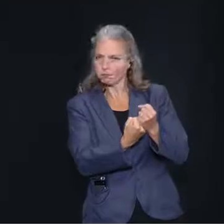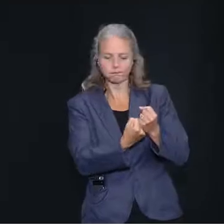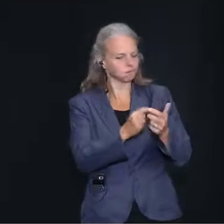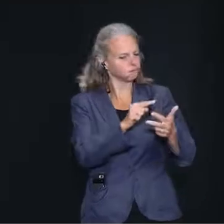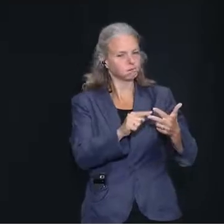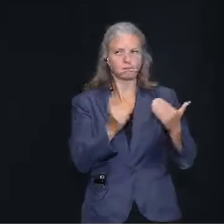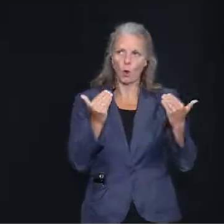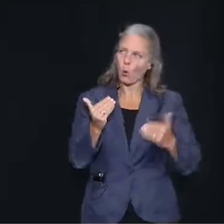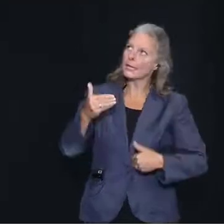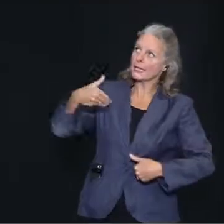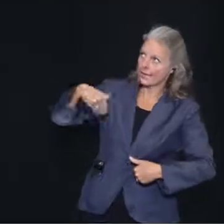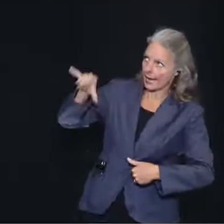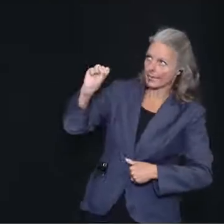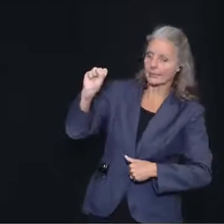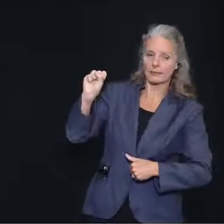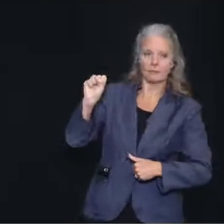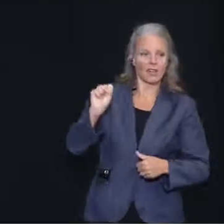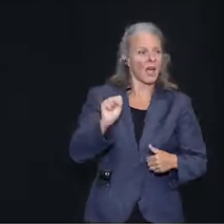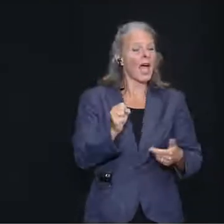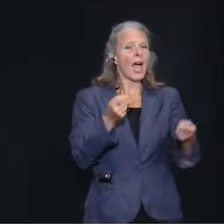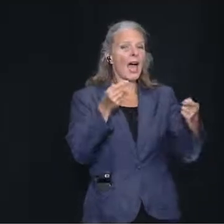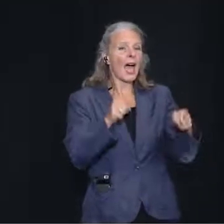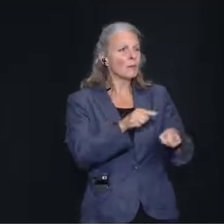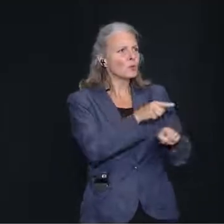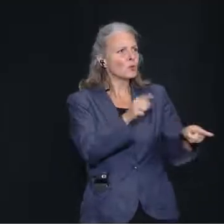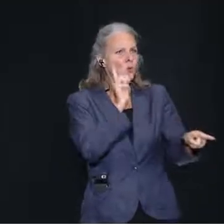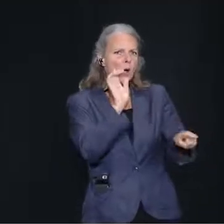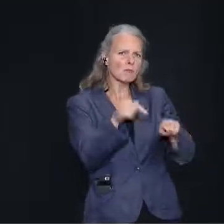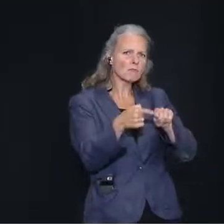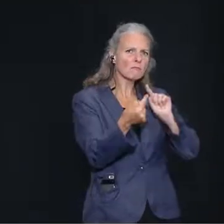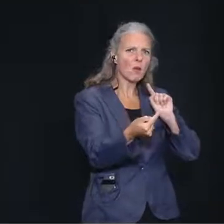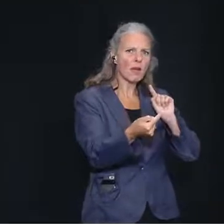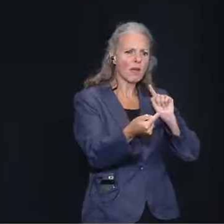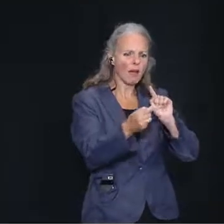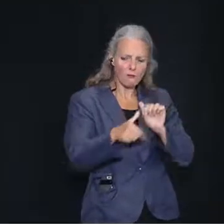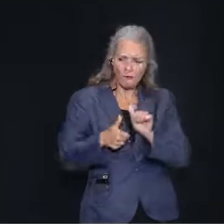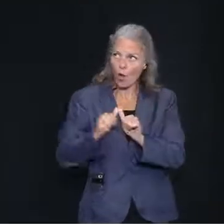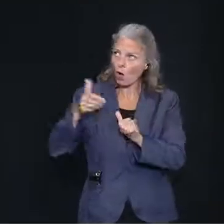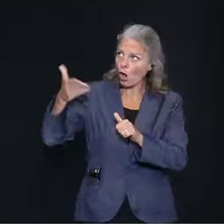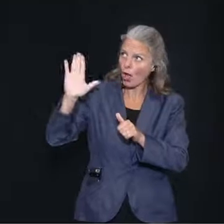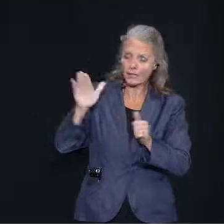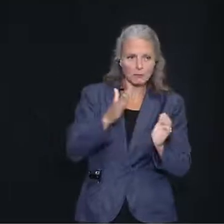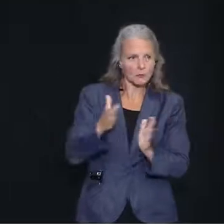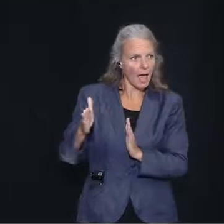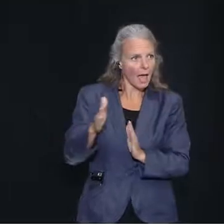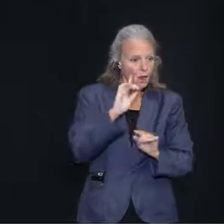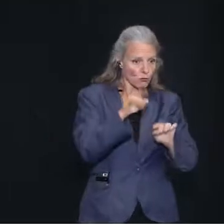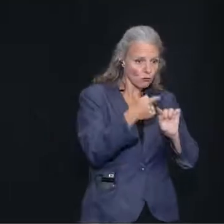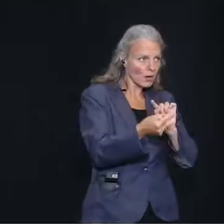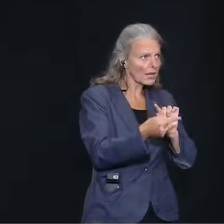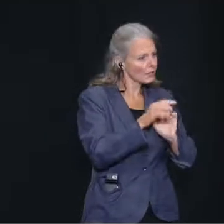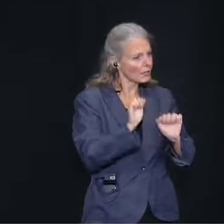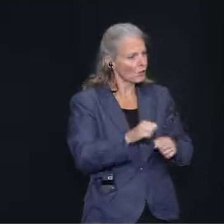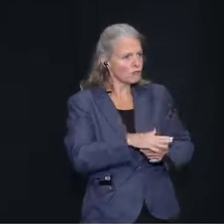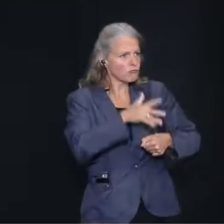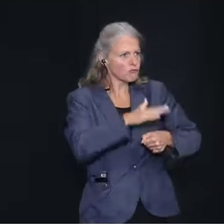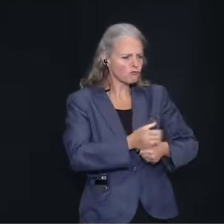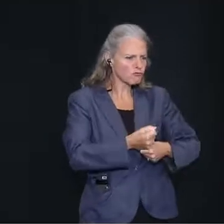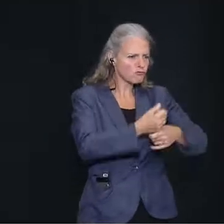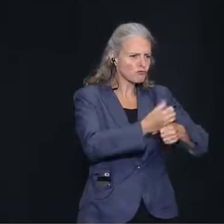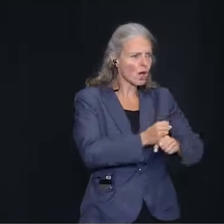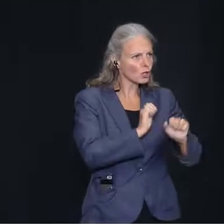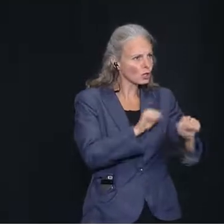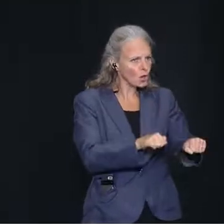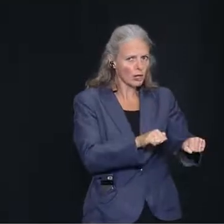These two women could have responded irately to anyone who opposed that plan, or simply submitted to